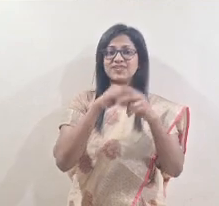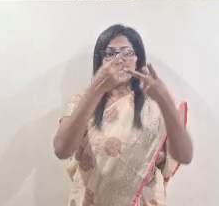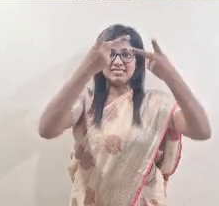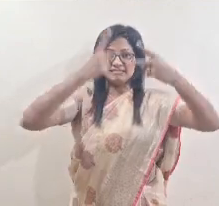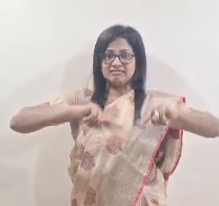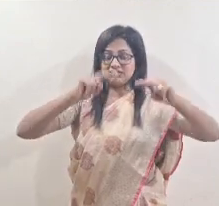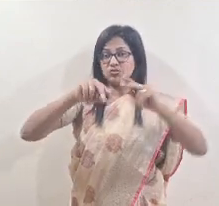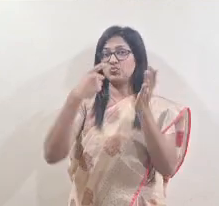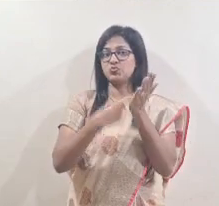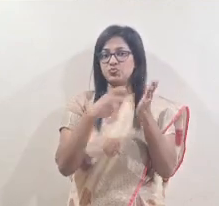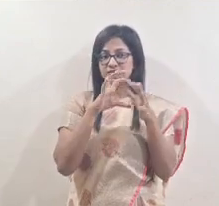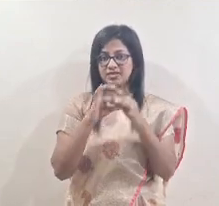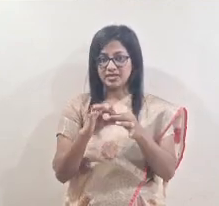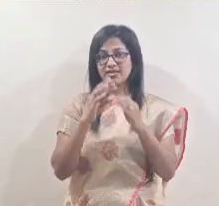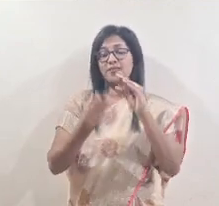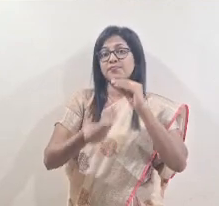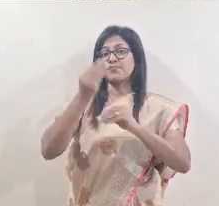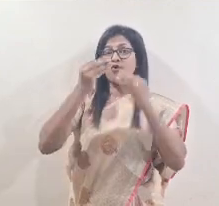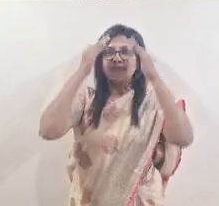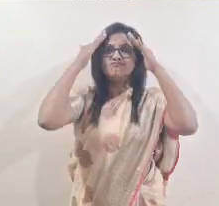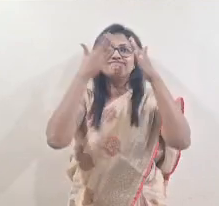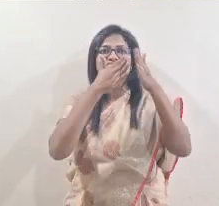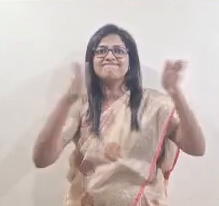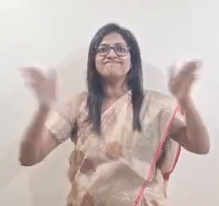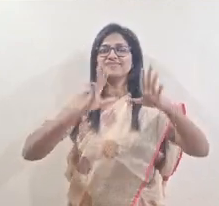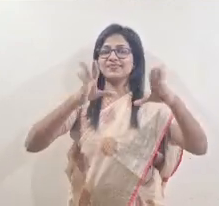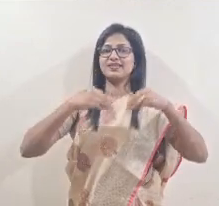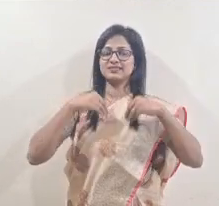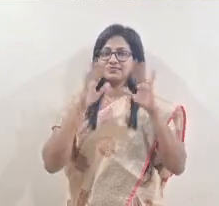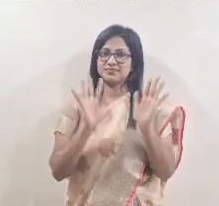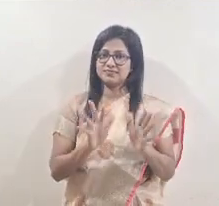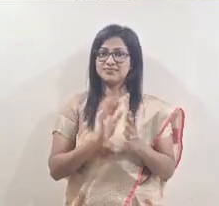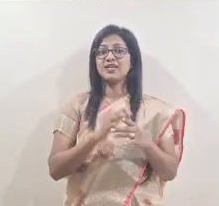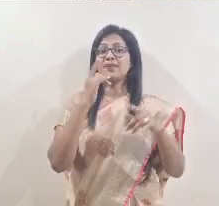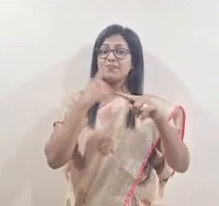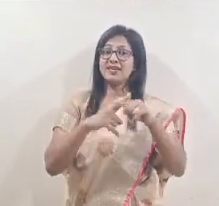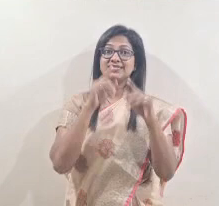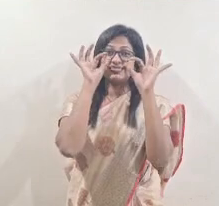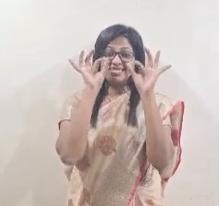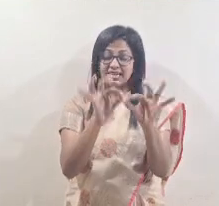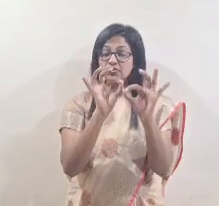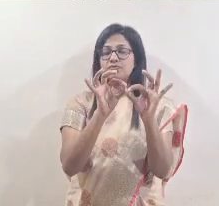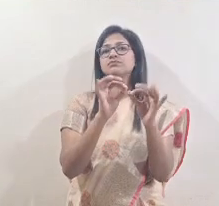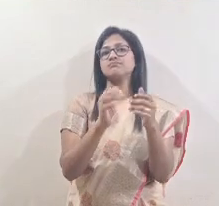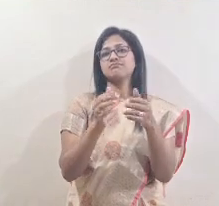interpretable rule based, and it has more widespread acceptance, and also the accuracy was high.